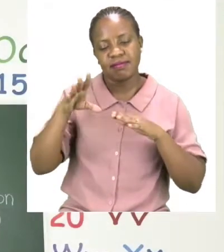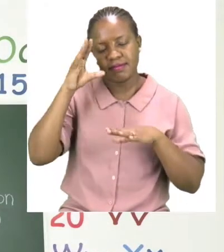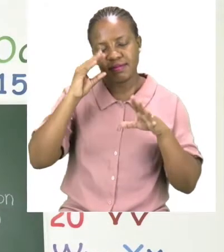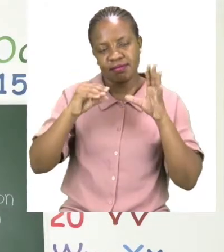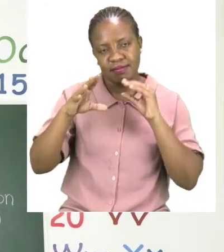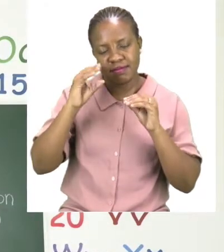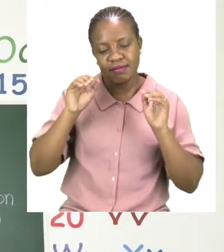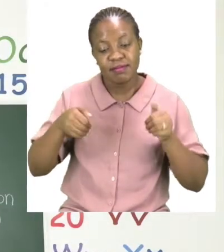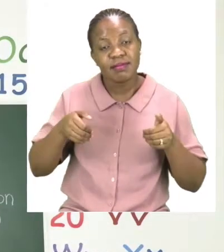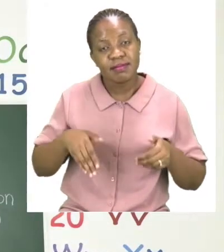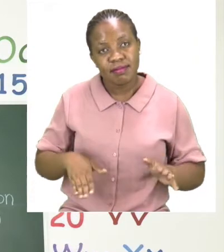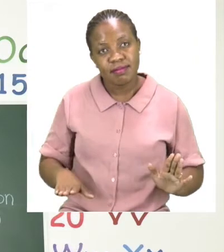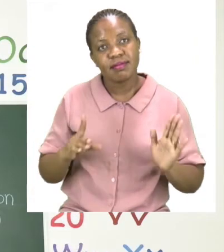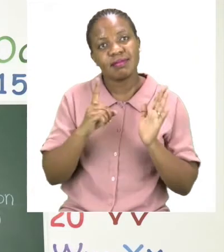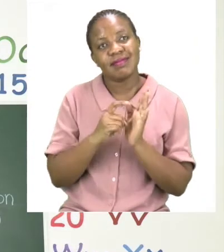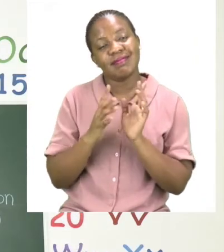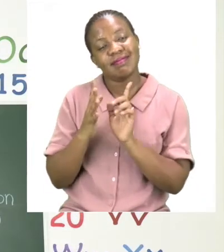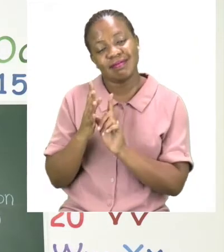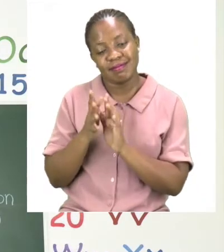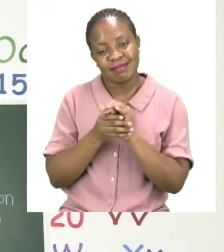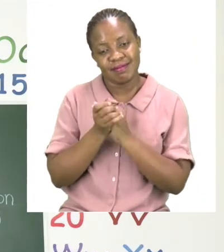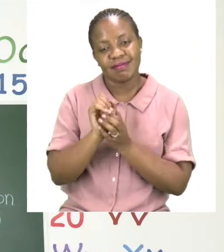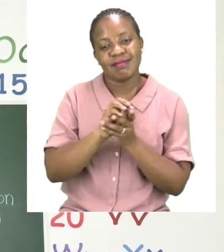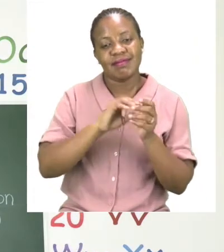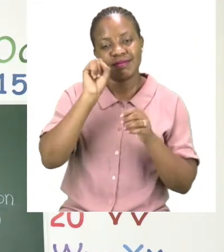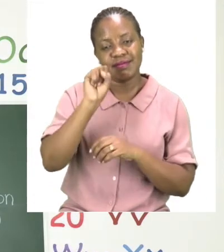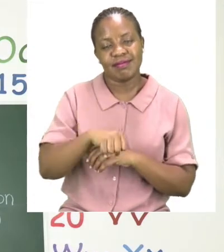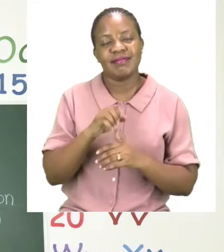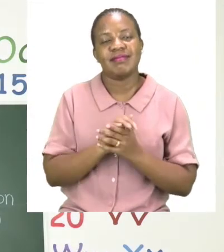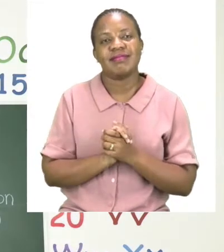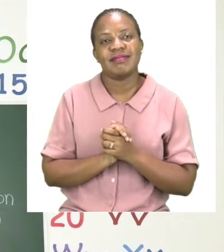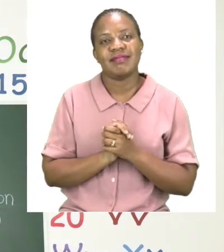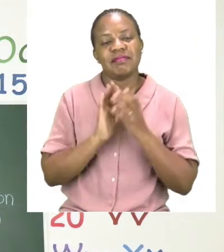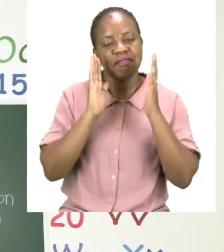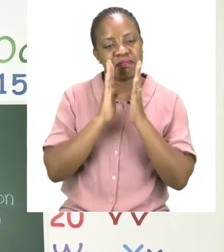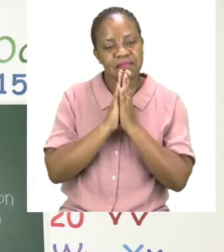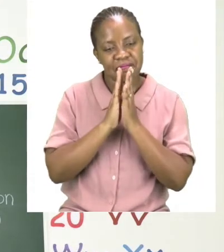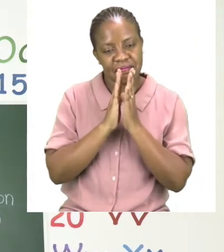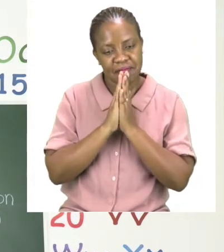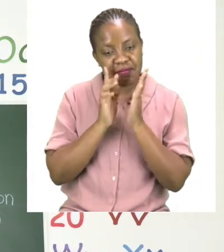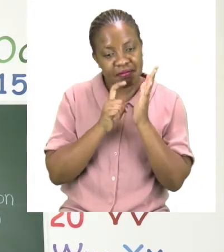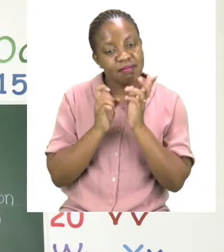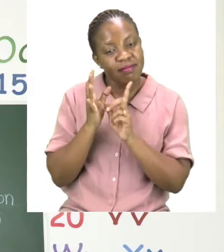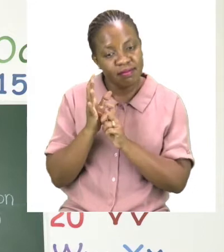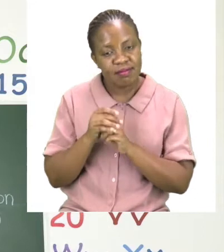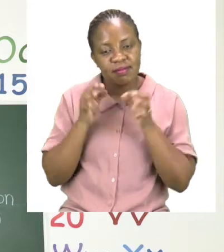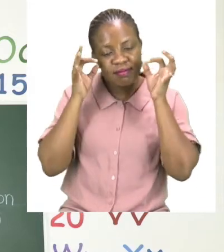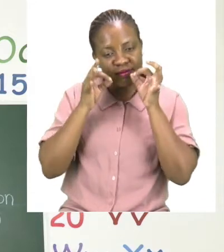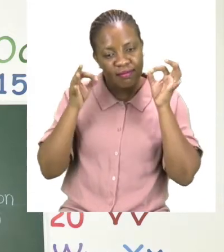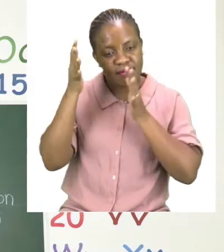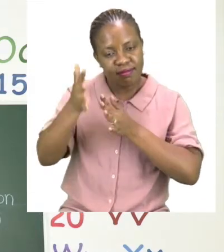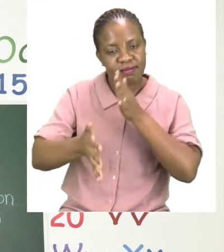we must sanitize. So please take your sanitizer and let us sing our